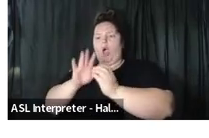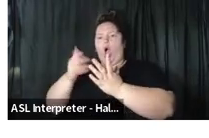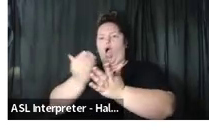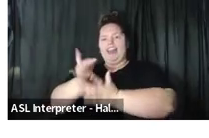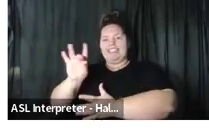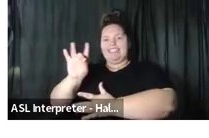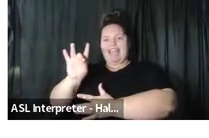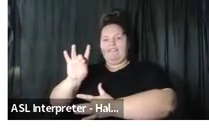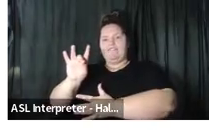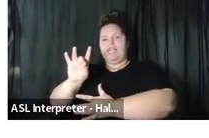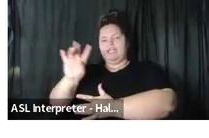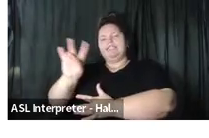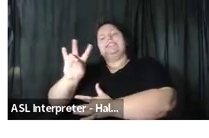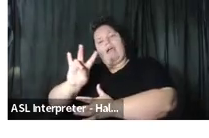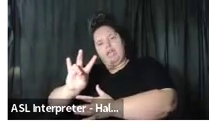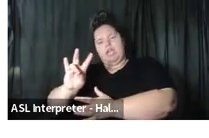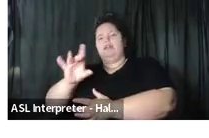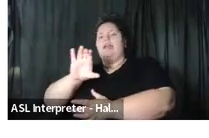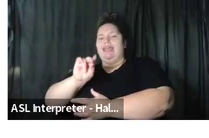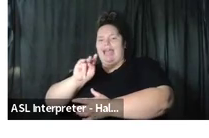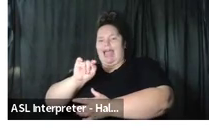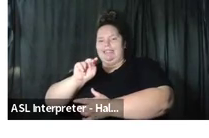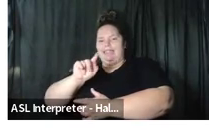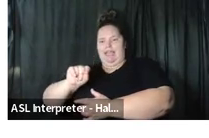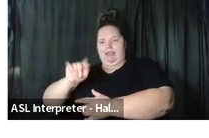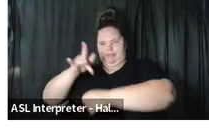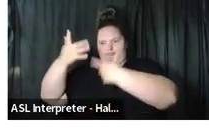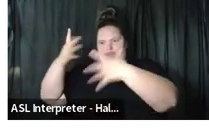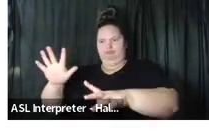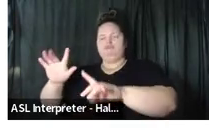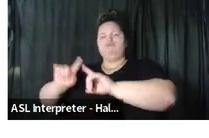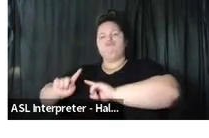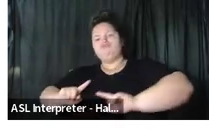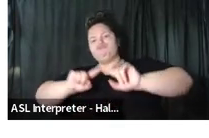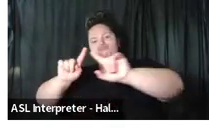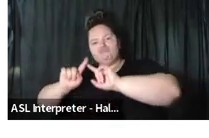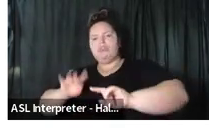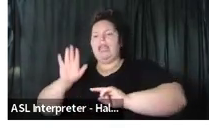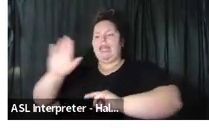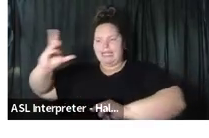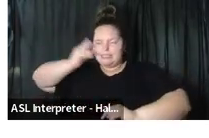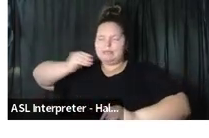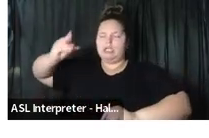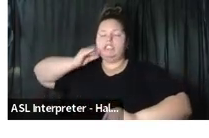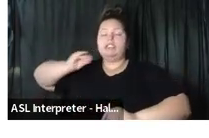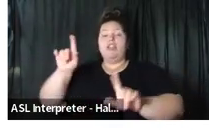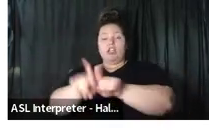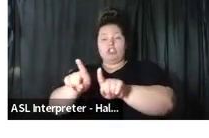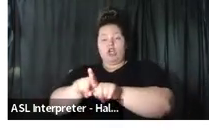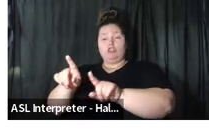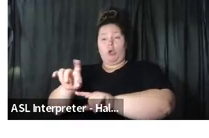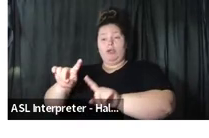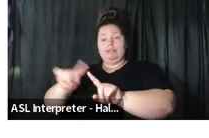the accessibility of everything he goes to. And there's a lot of other channels out there and things that are not, it